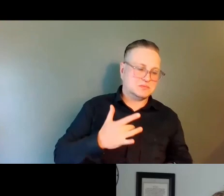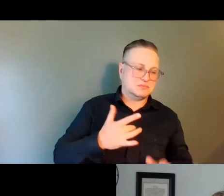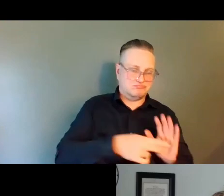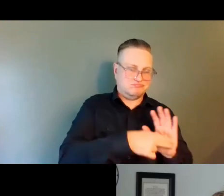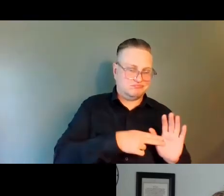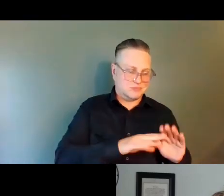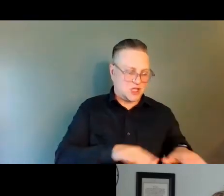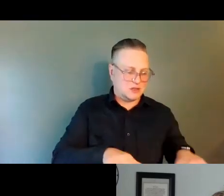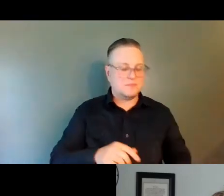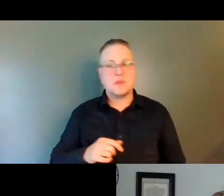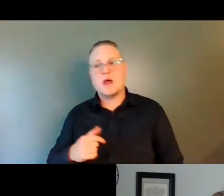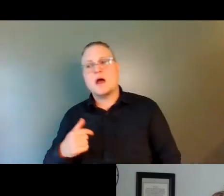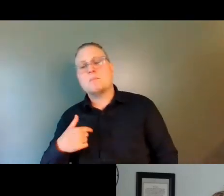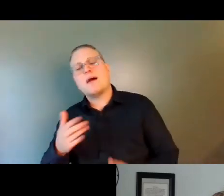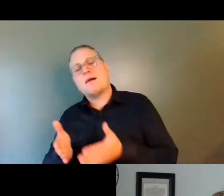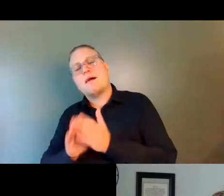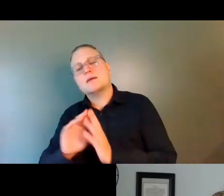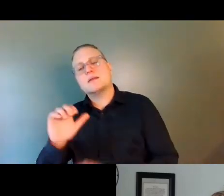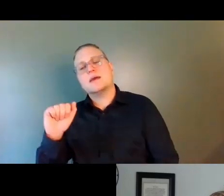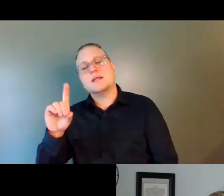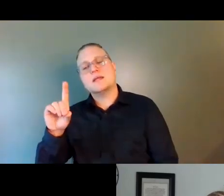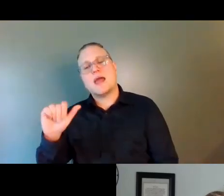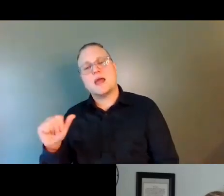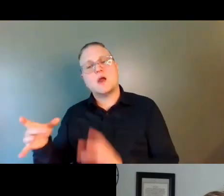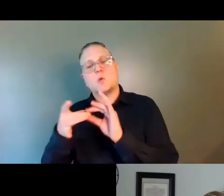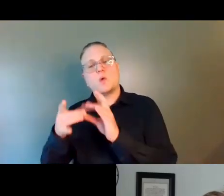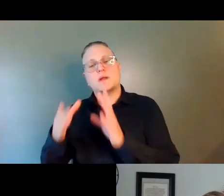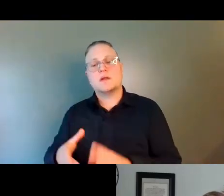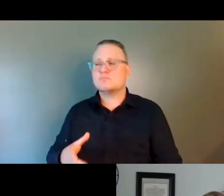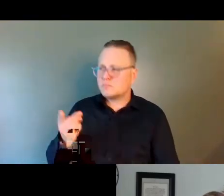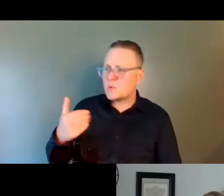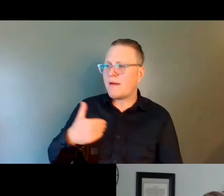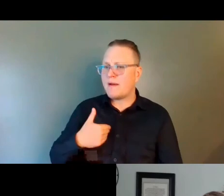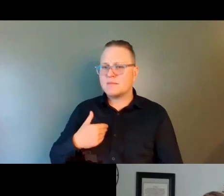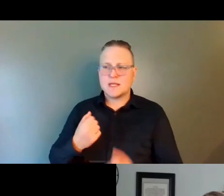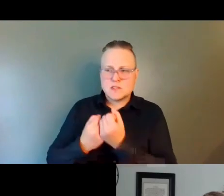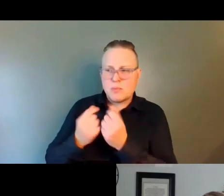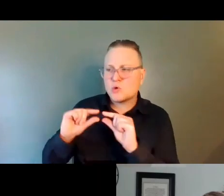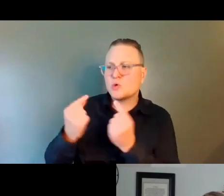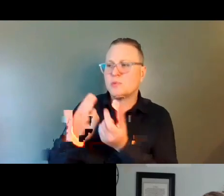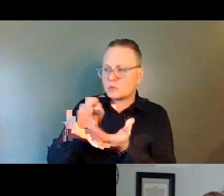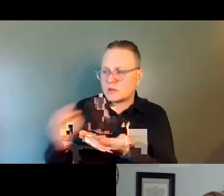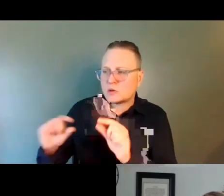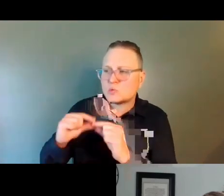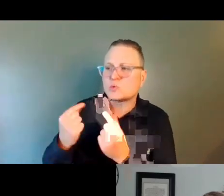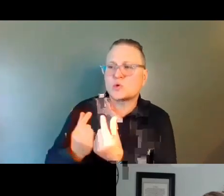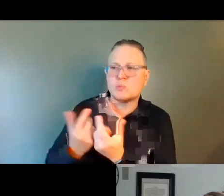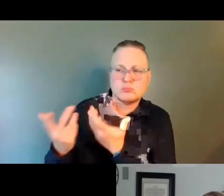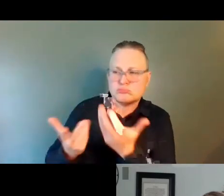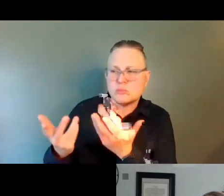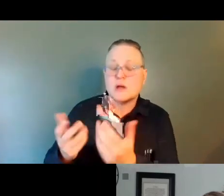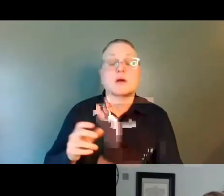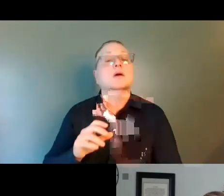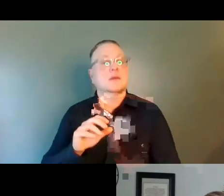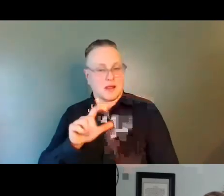time was, is there any sort of affinity group or resource group? And that turned out to be the group that Linda mentioned